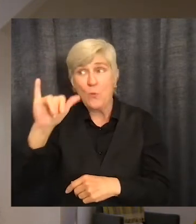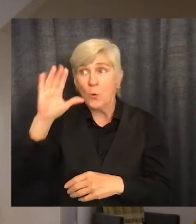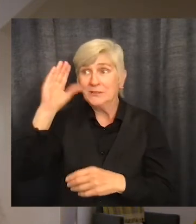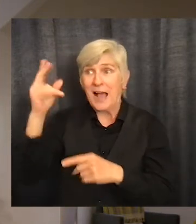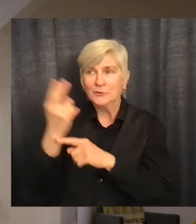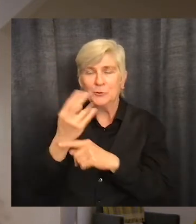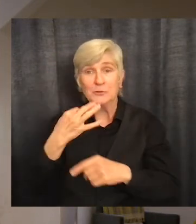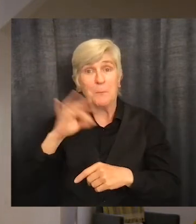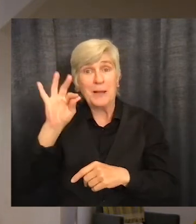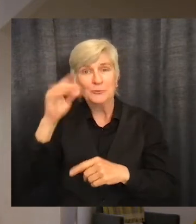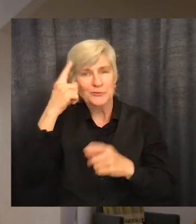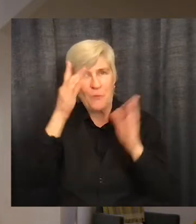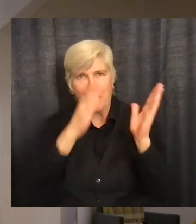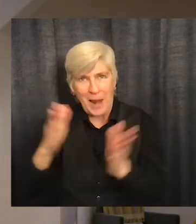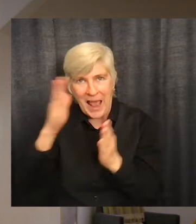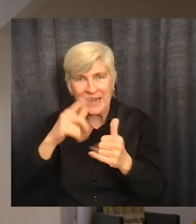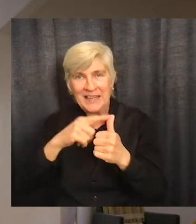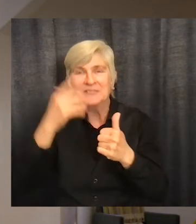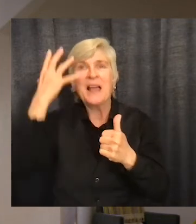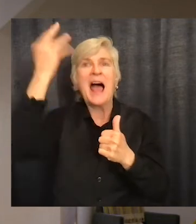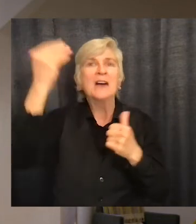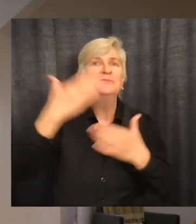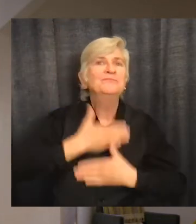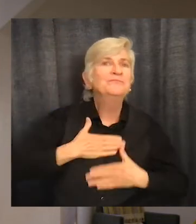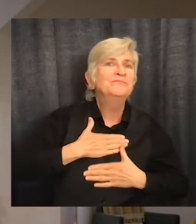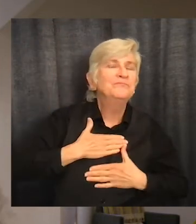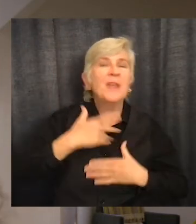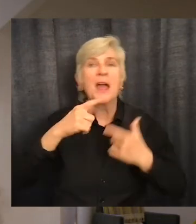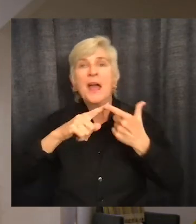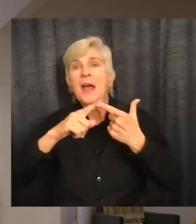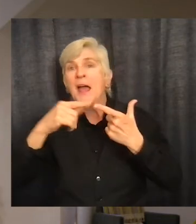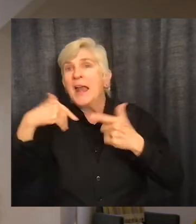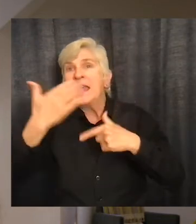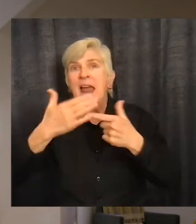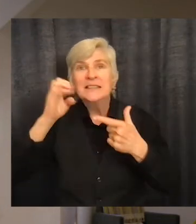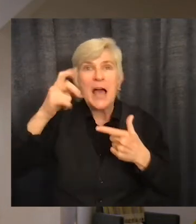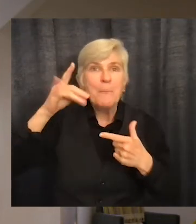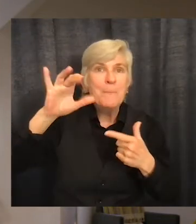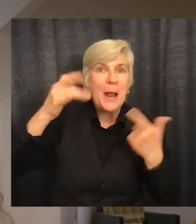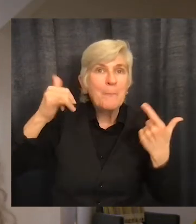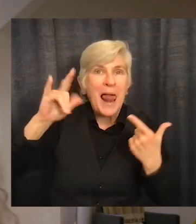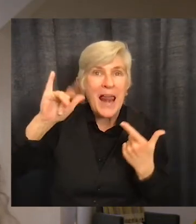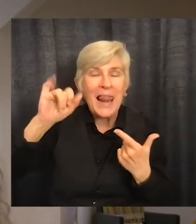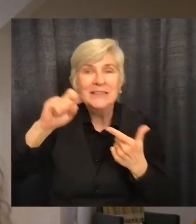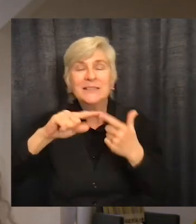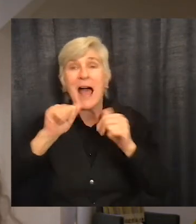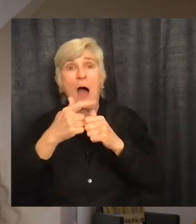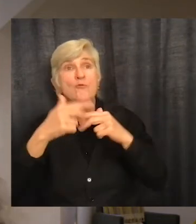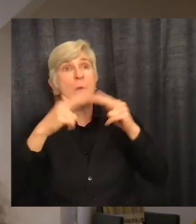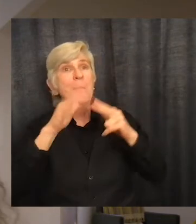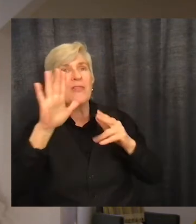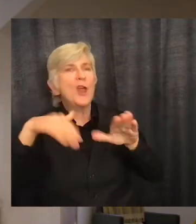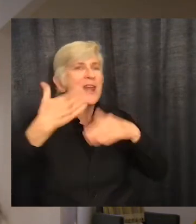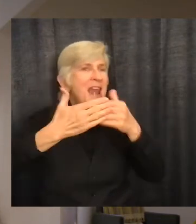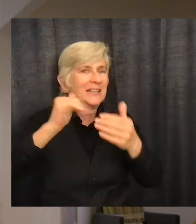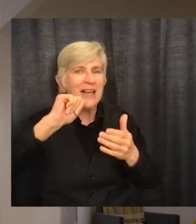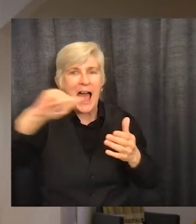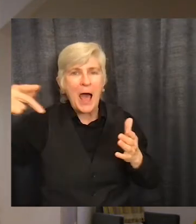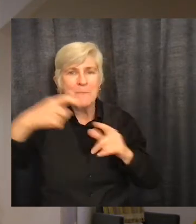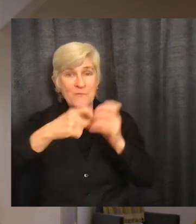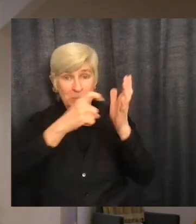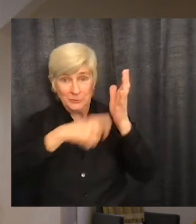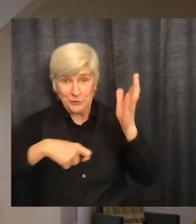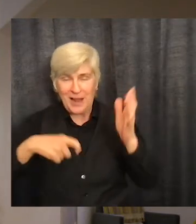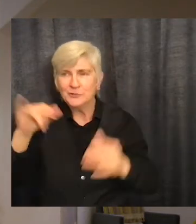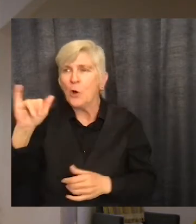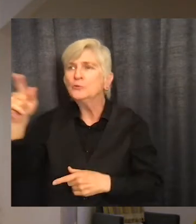2020. These guys are using Pinterest to plan their next outdoor adventure, their next epic playlist, even how to build their